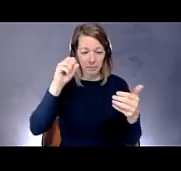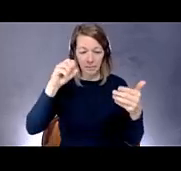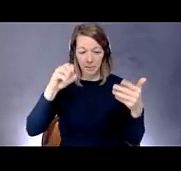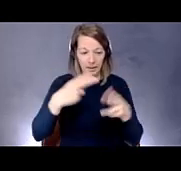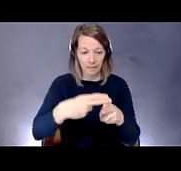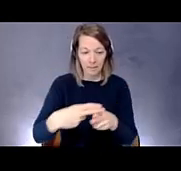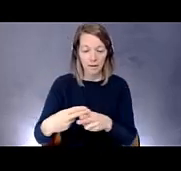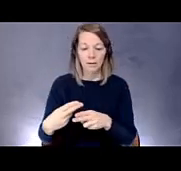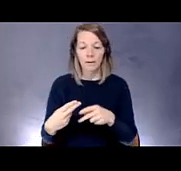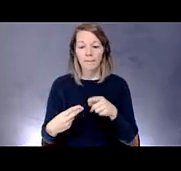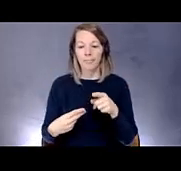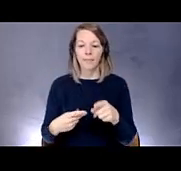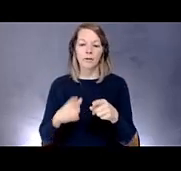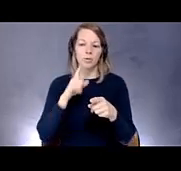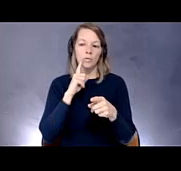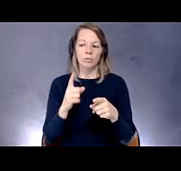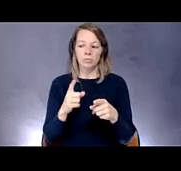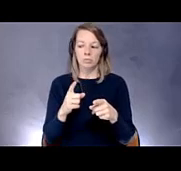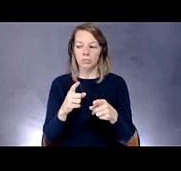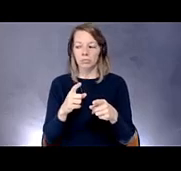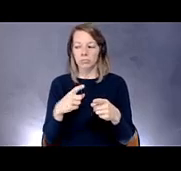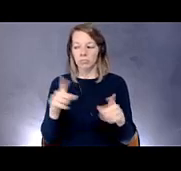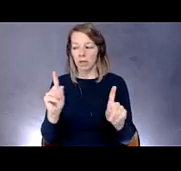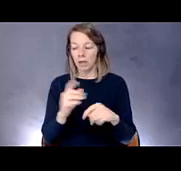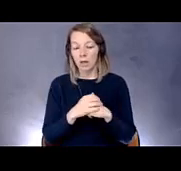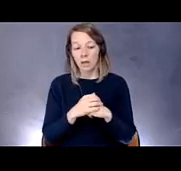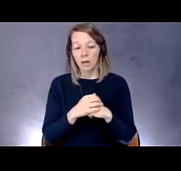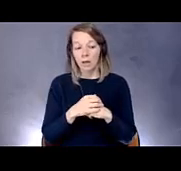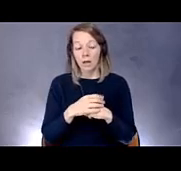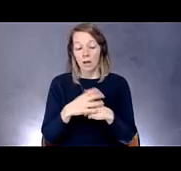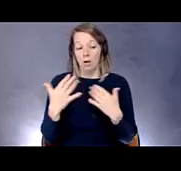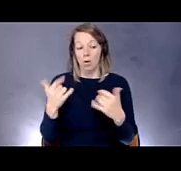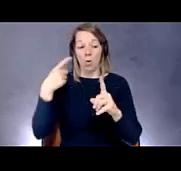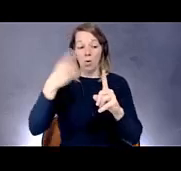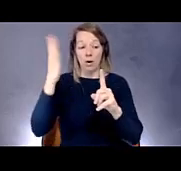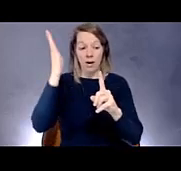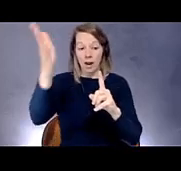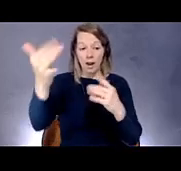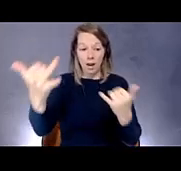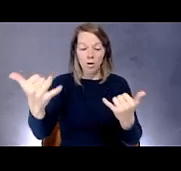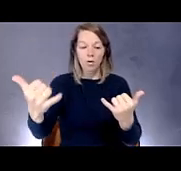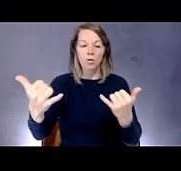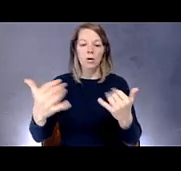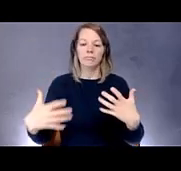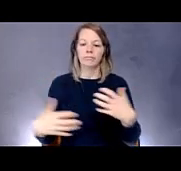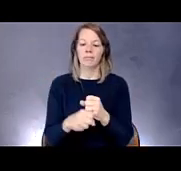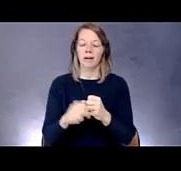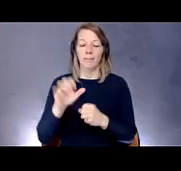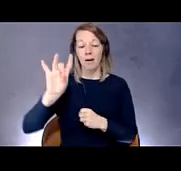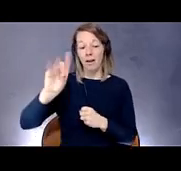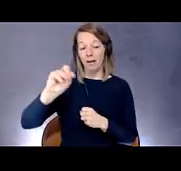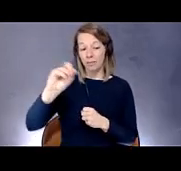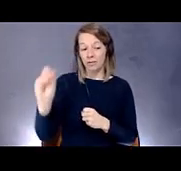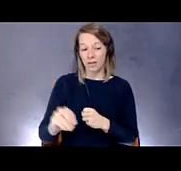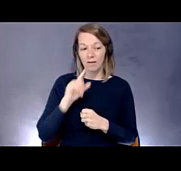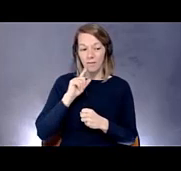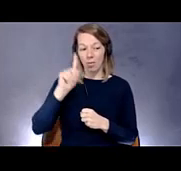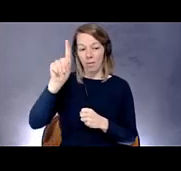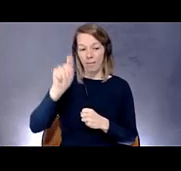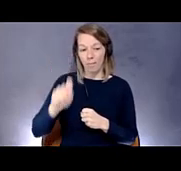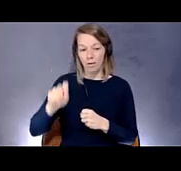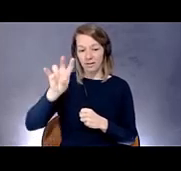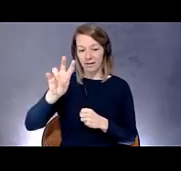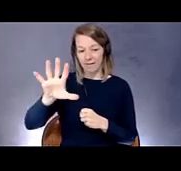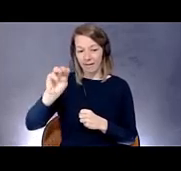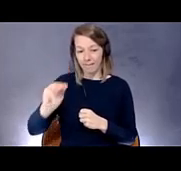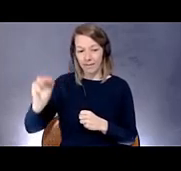spectacular achievement to come. Now, the goal going forward is, in a nutshell, about 80% of our 1.75